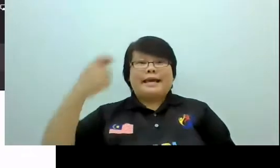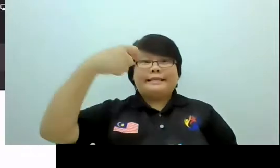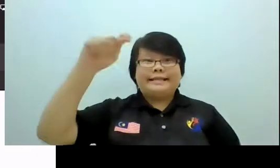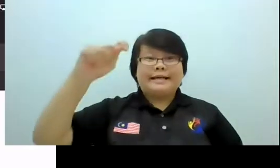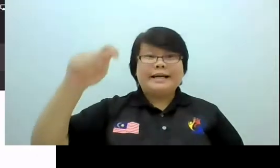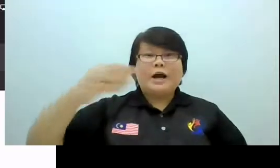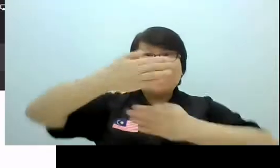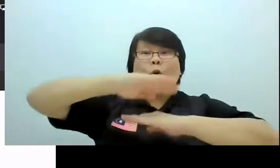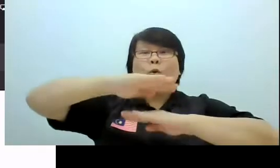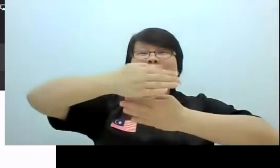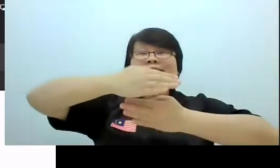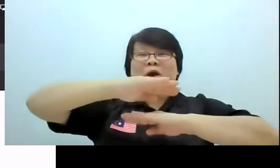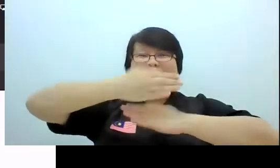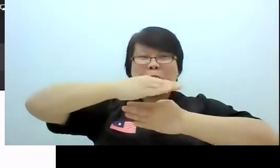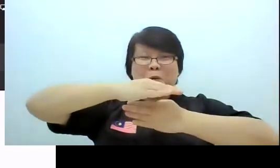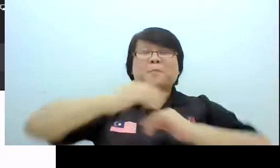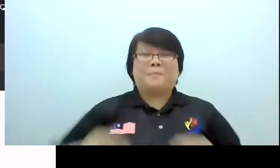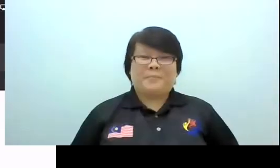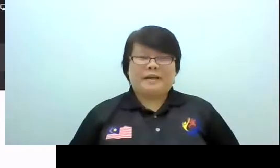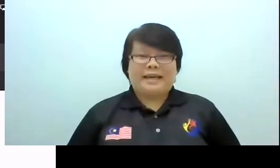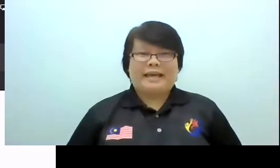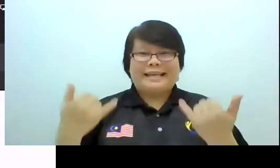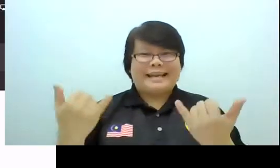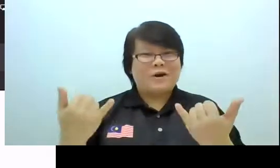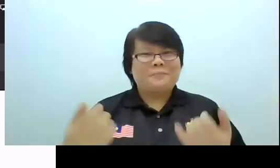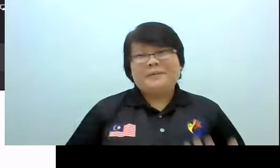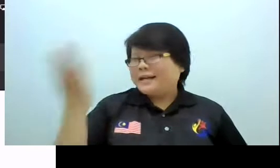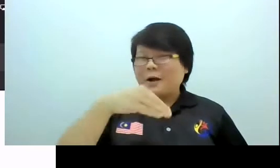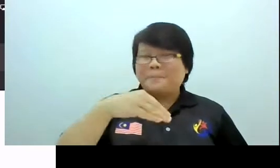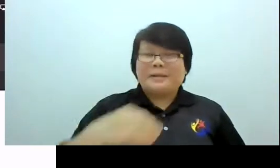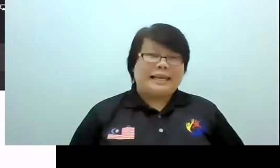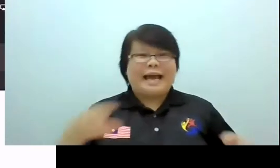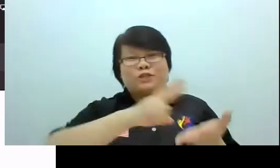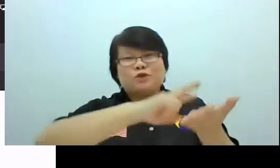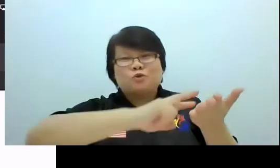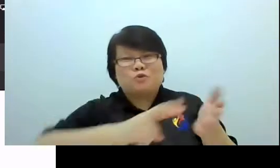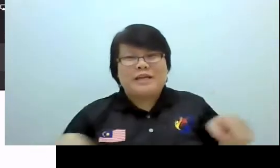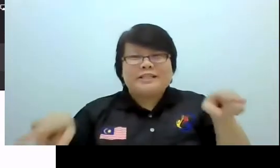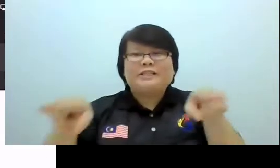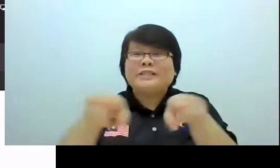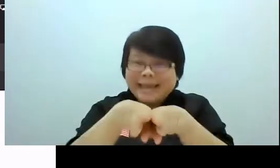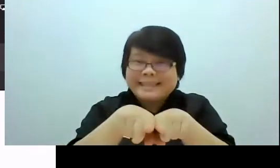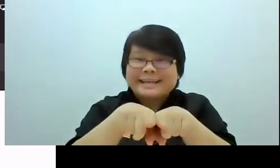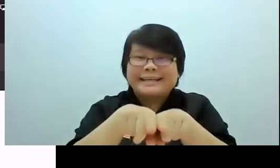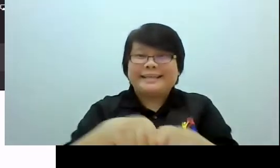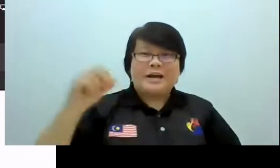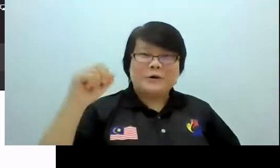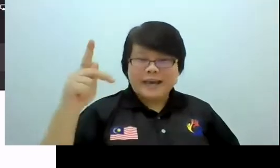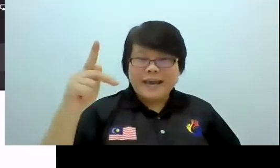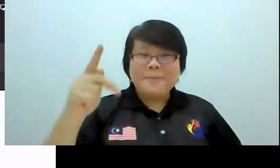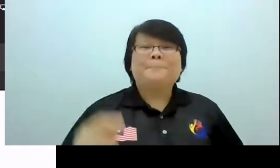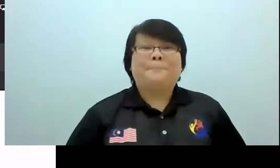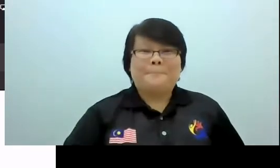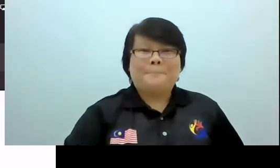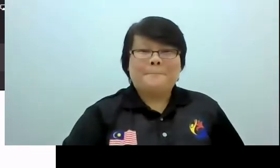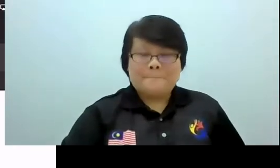Okay, the window. Okay, now, come, let's read together.